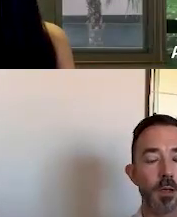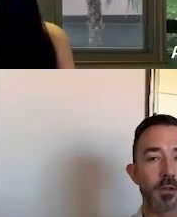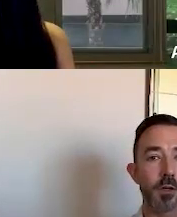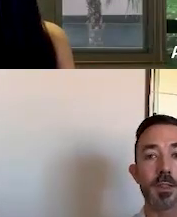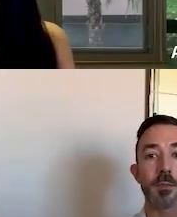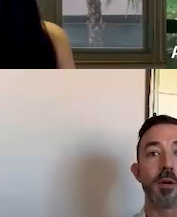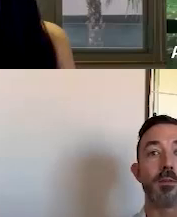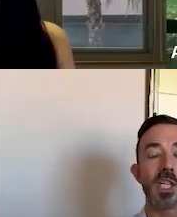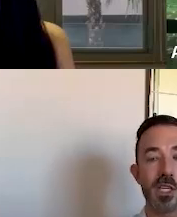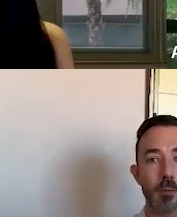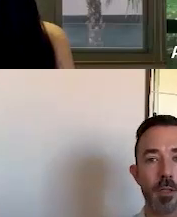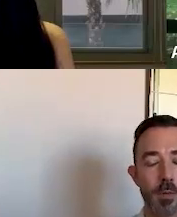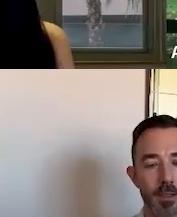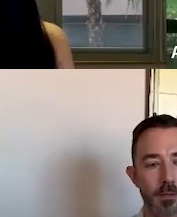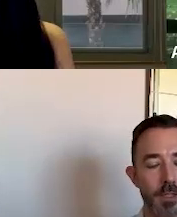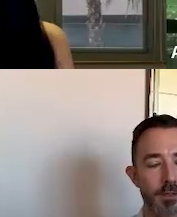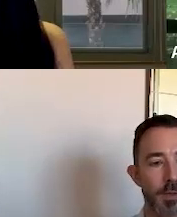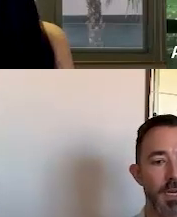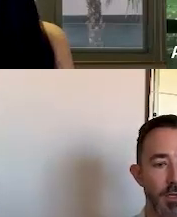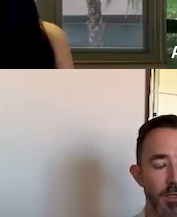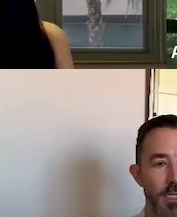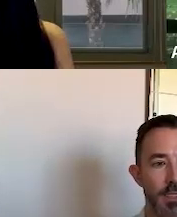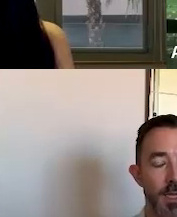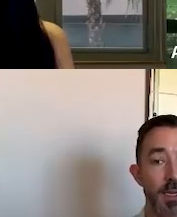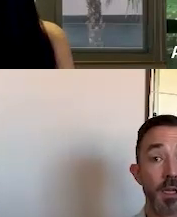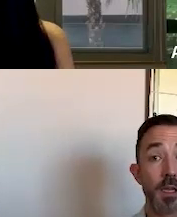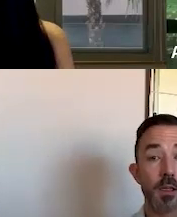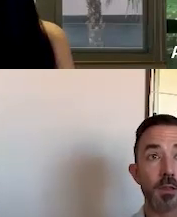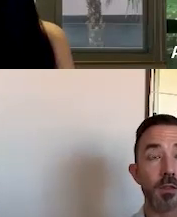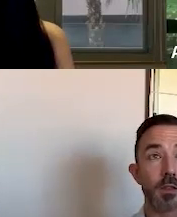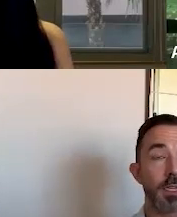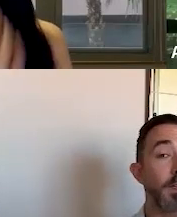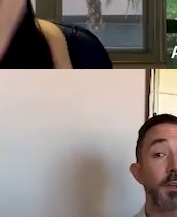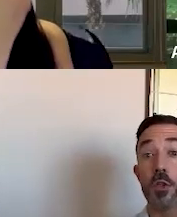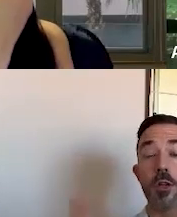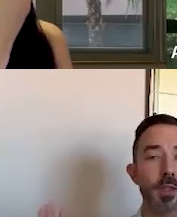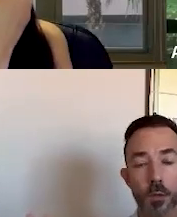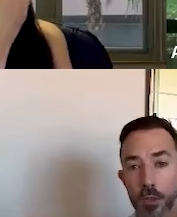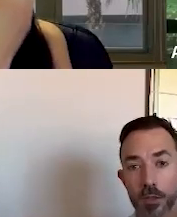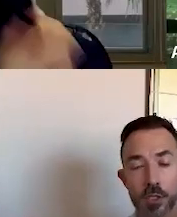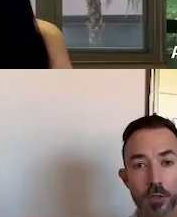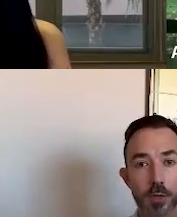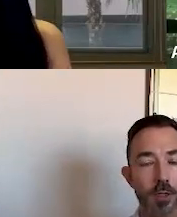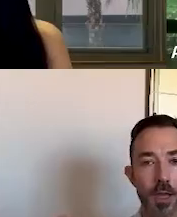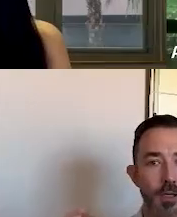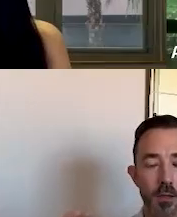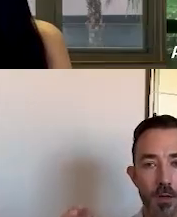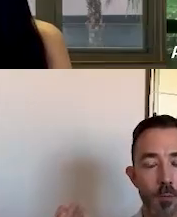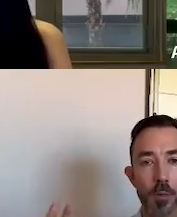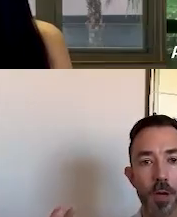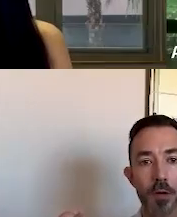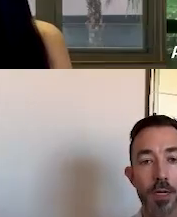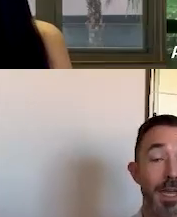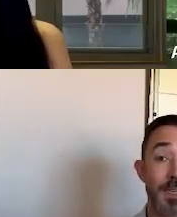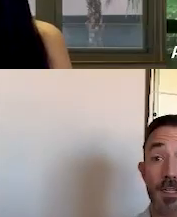think from a service provision perspective, needs to be an understanding that even if you don't think the work that you're doing is like